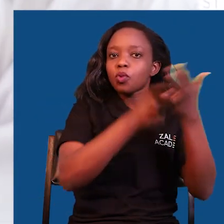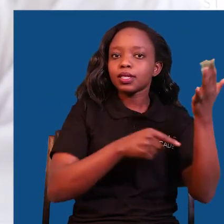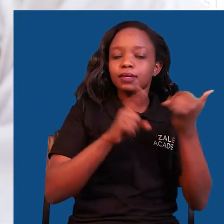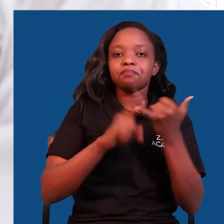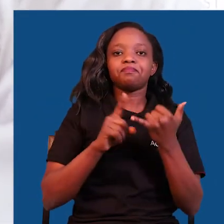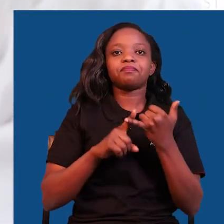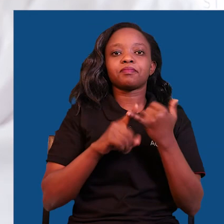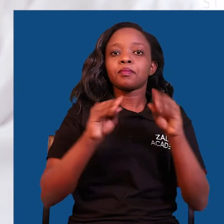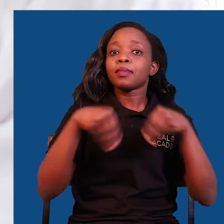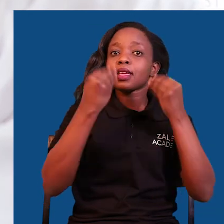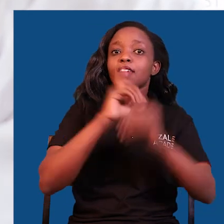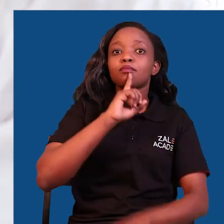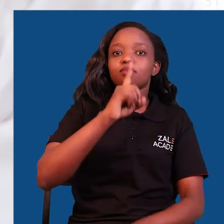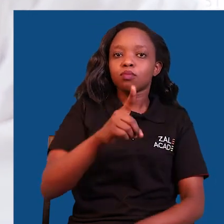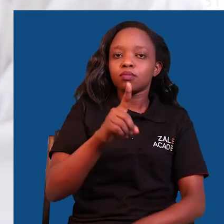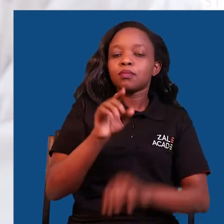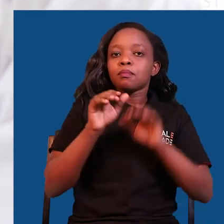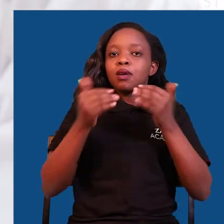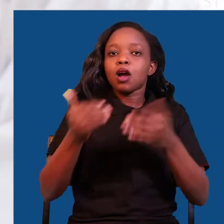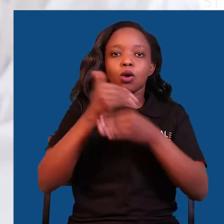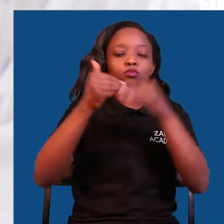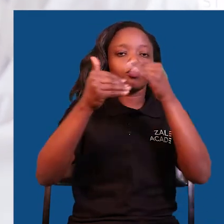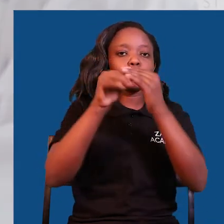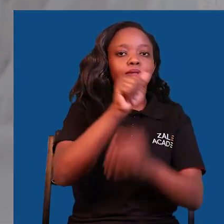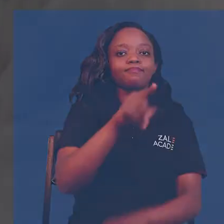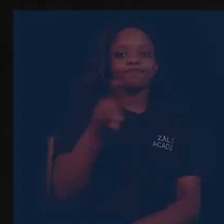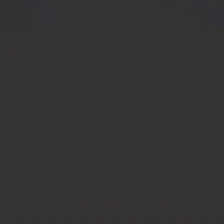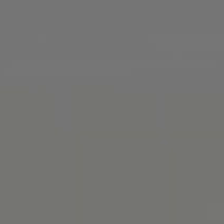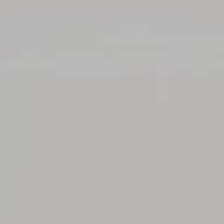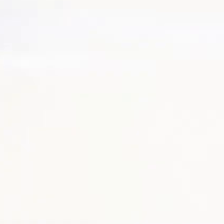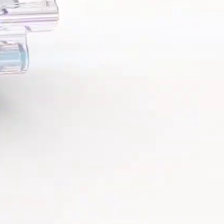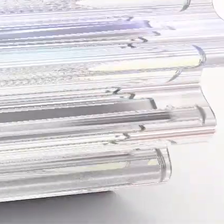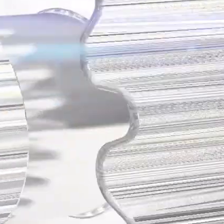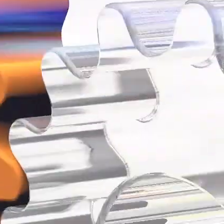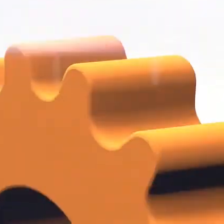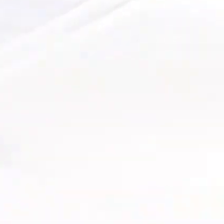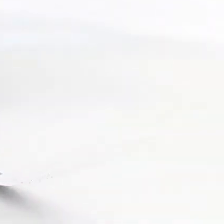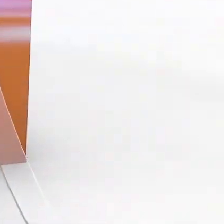just give instructions on how to build the application.